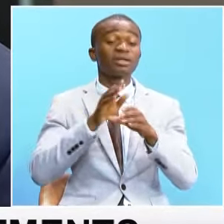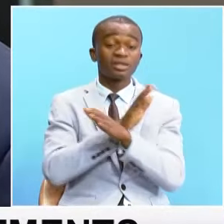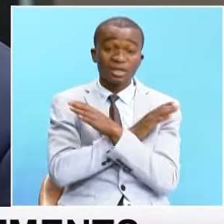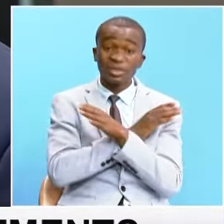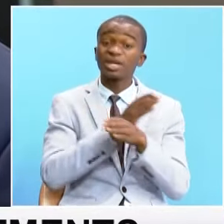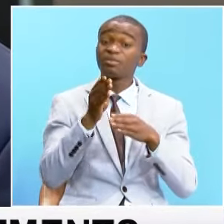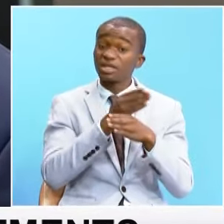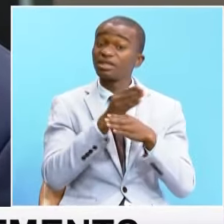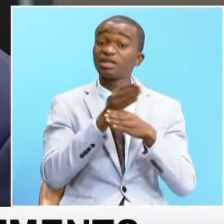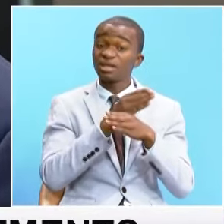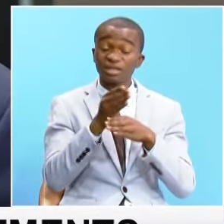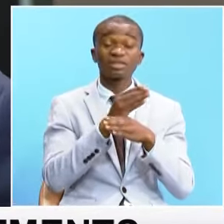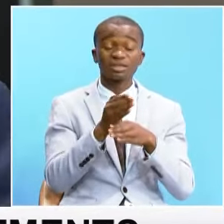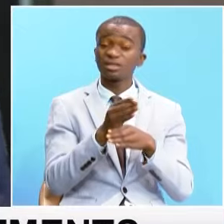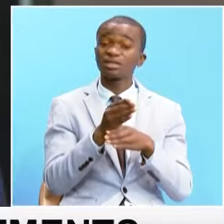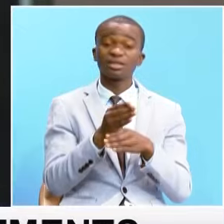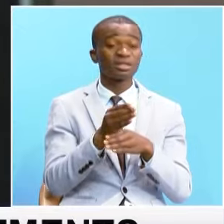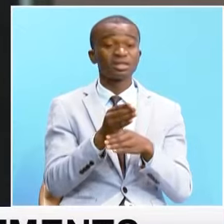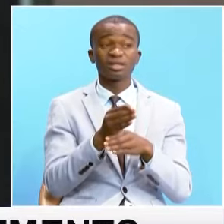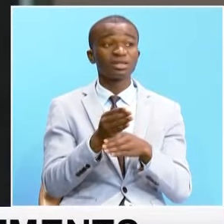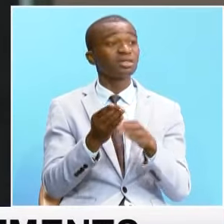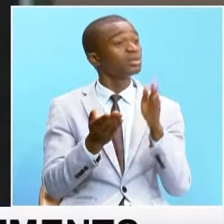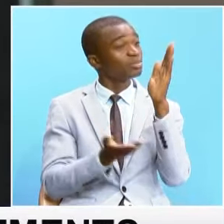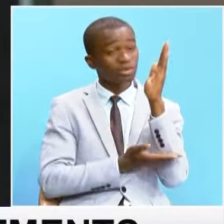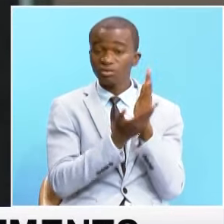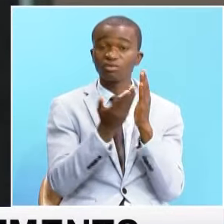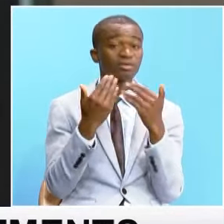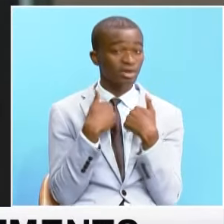why you need to invest in Zambia.